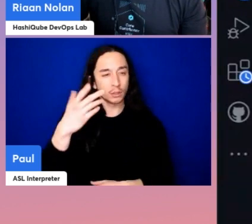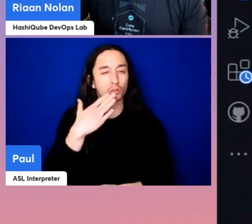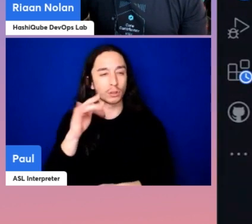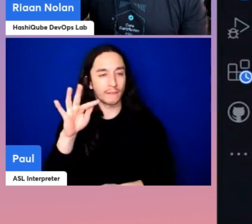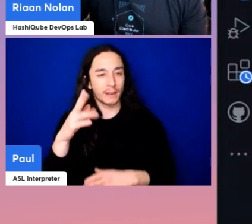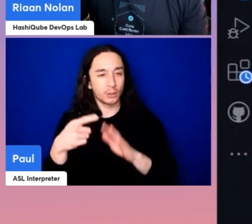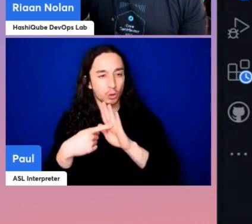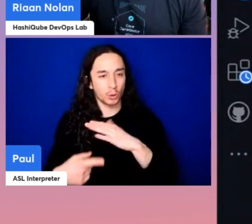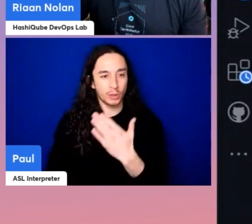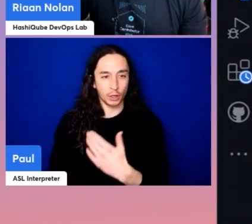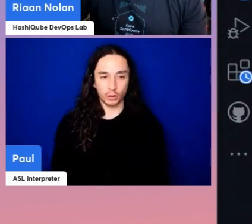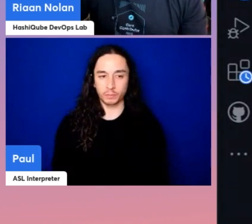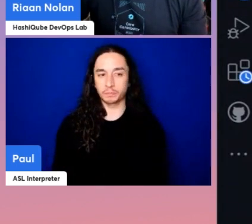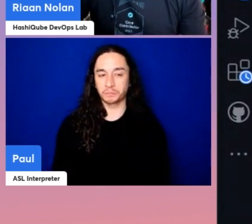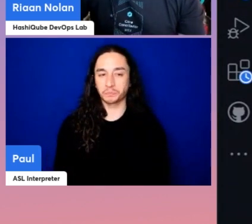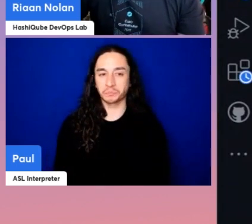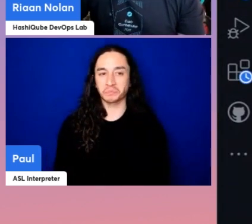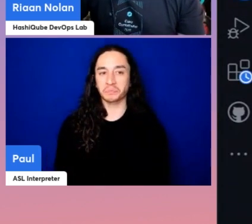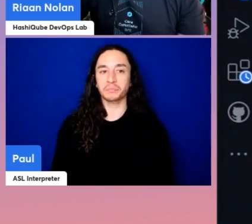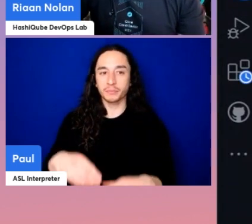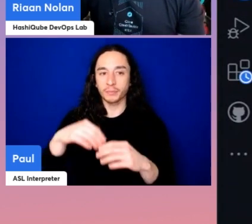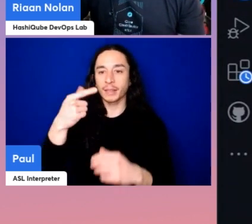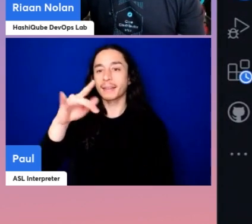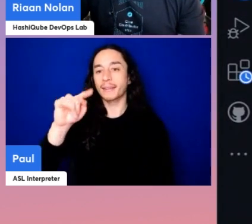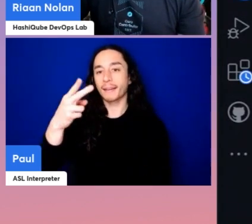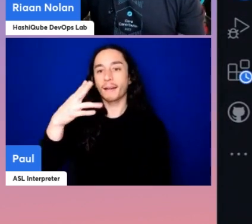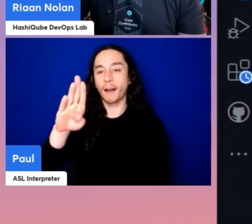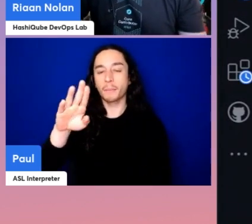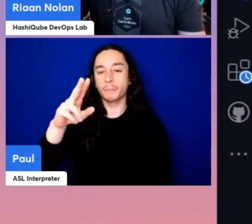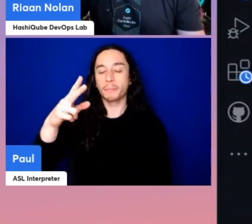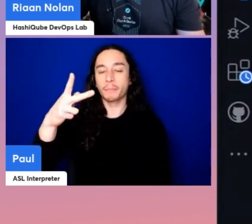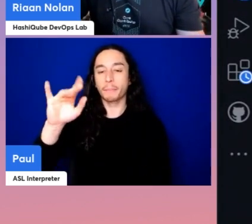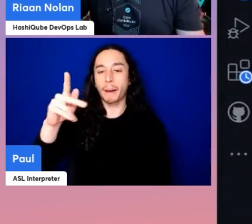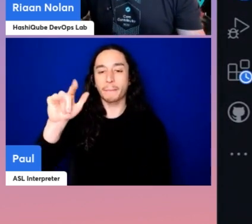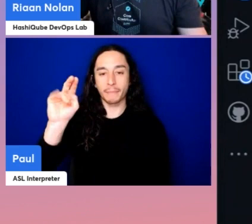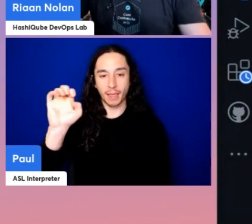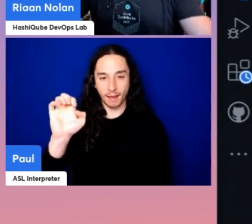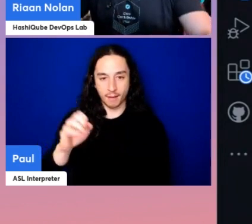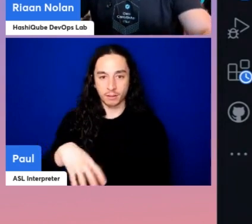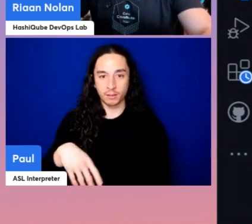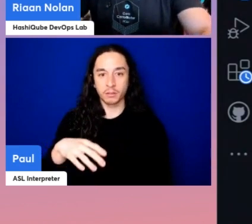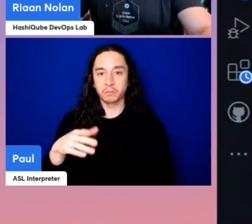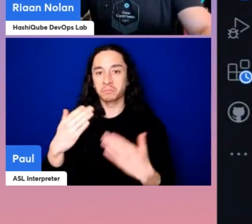here, in GitHub pipeline. I can close this.